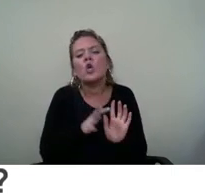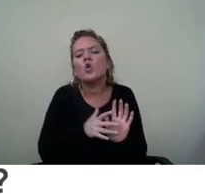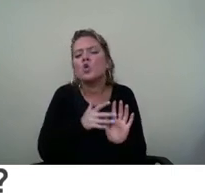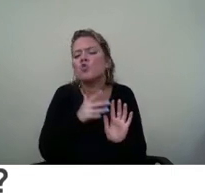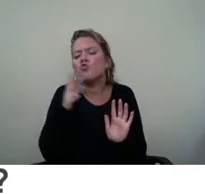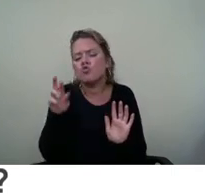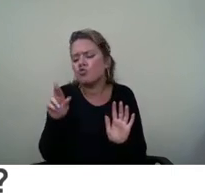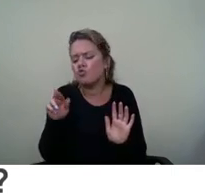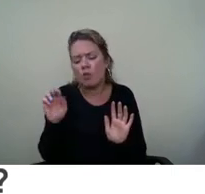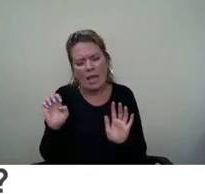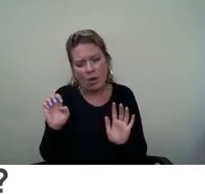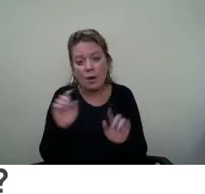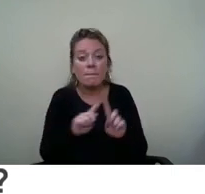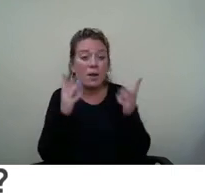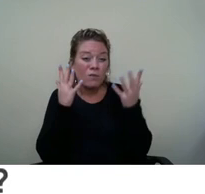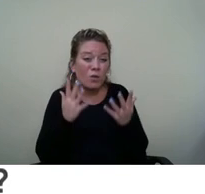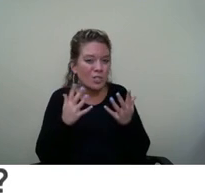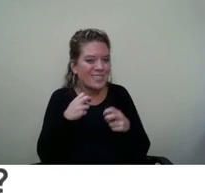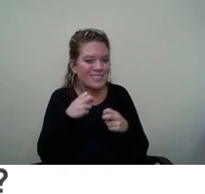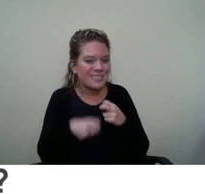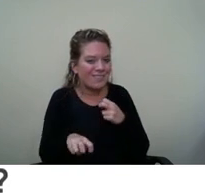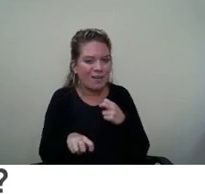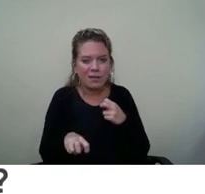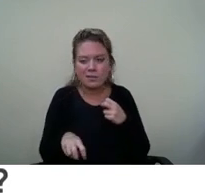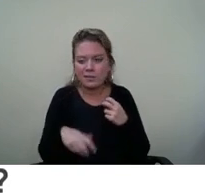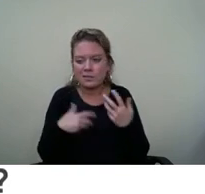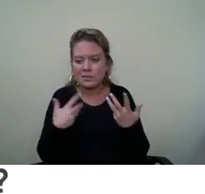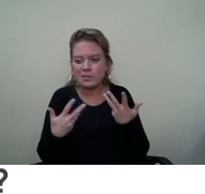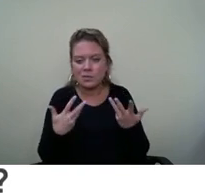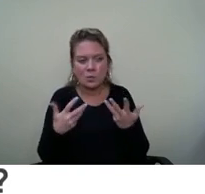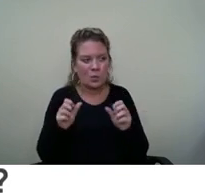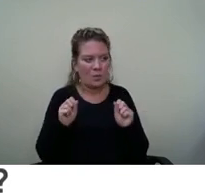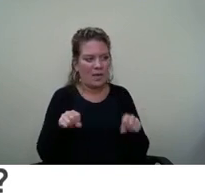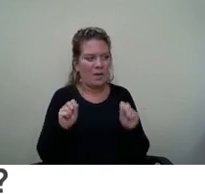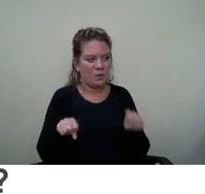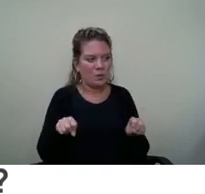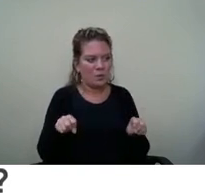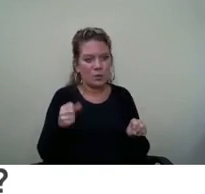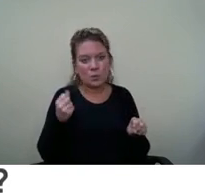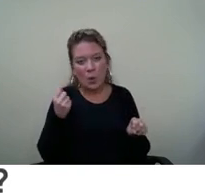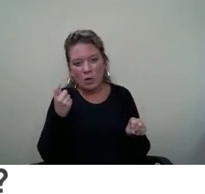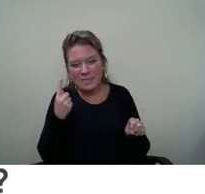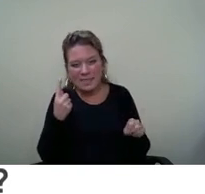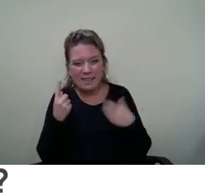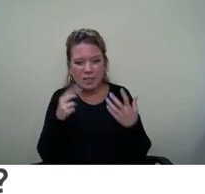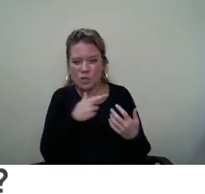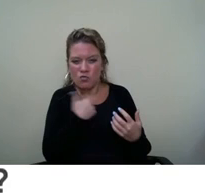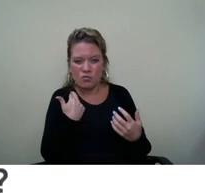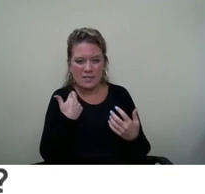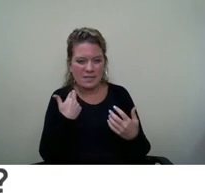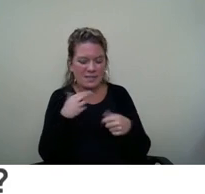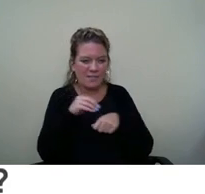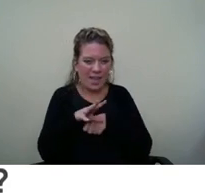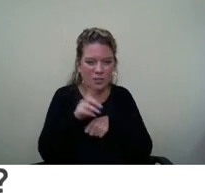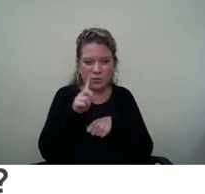But unfortunately, it's really difficult to be able to understand risk factors for allergic